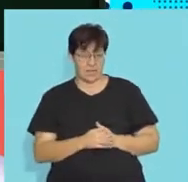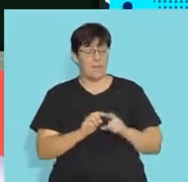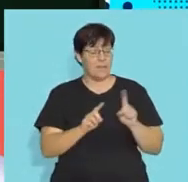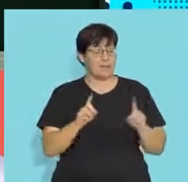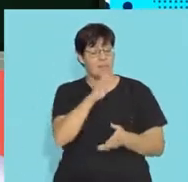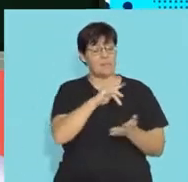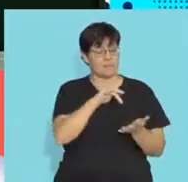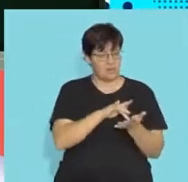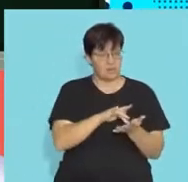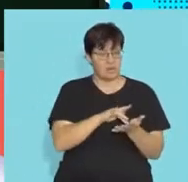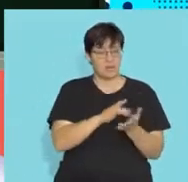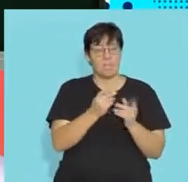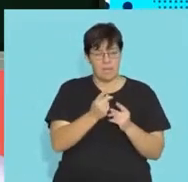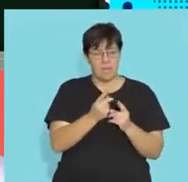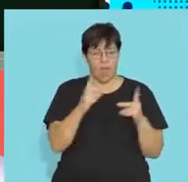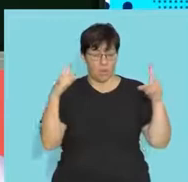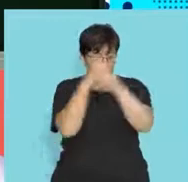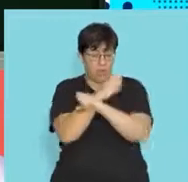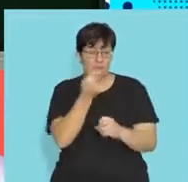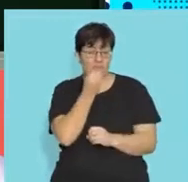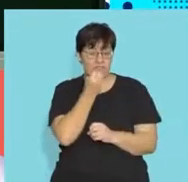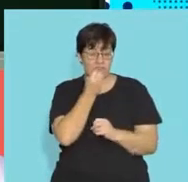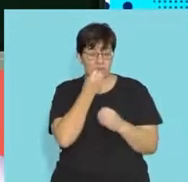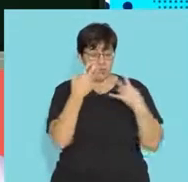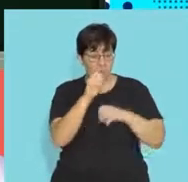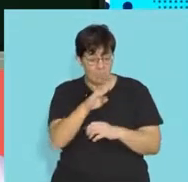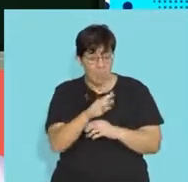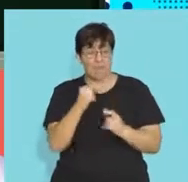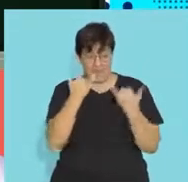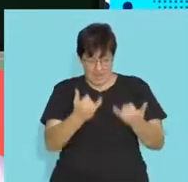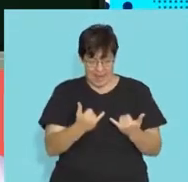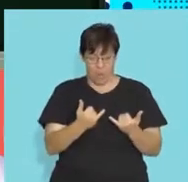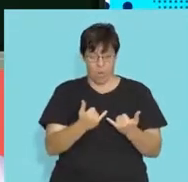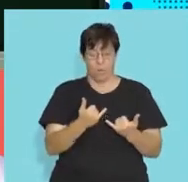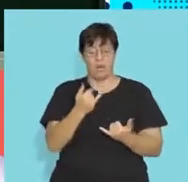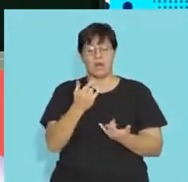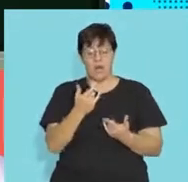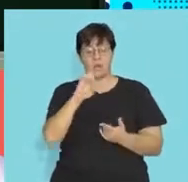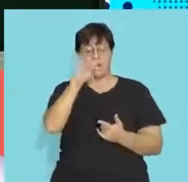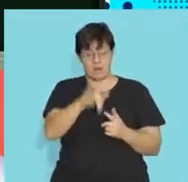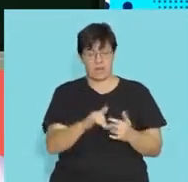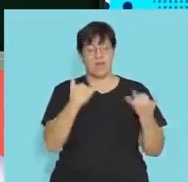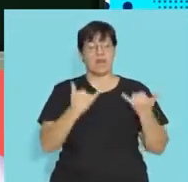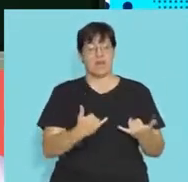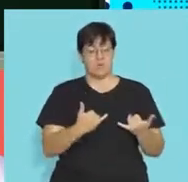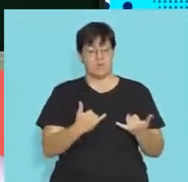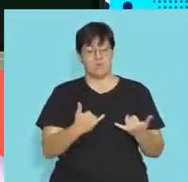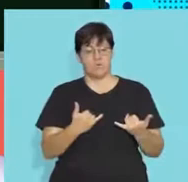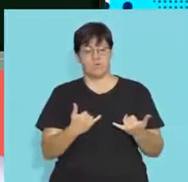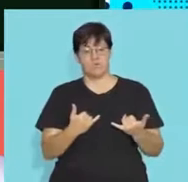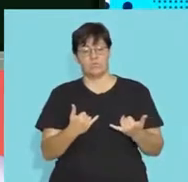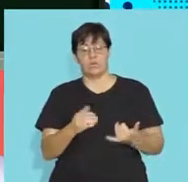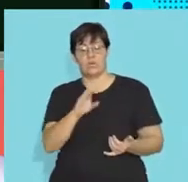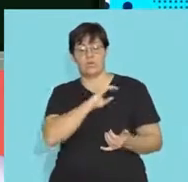However, that position may change in a complicated food web, where sometimes a primary producer could become